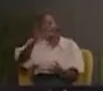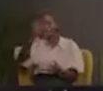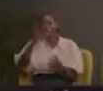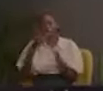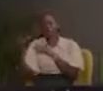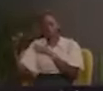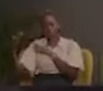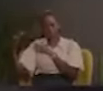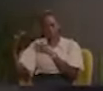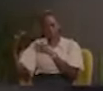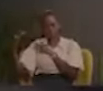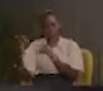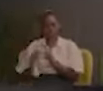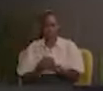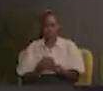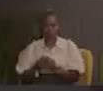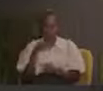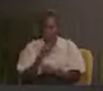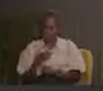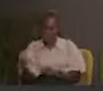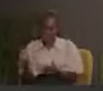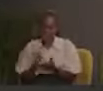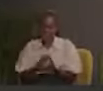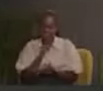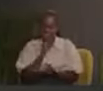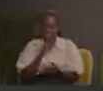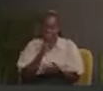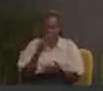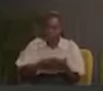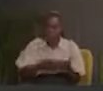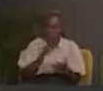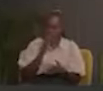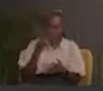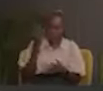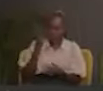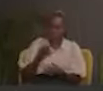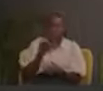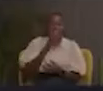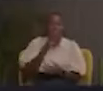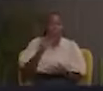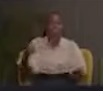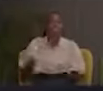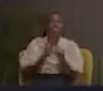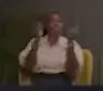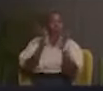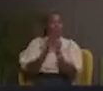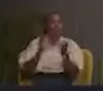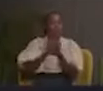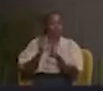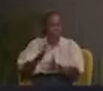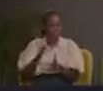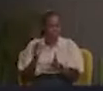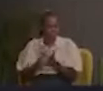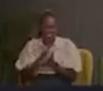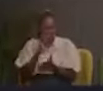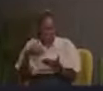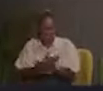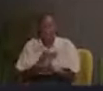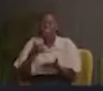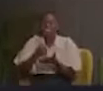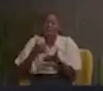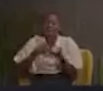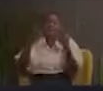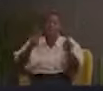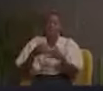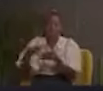together? The thing that is the thing that was. There is no challenge to the believer today that is new. It's happened before. And the Bible